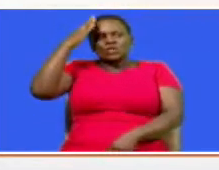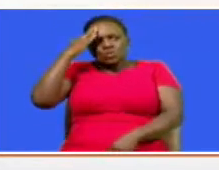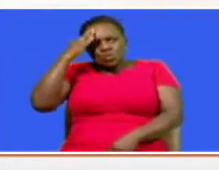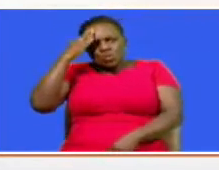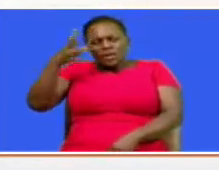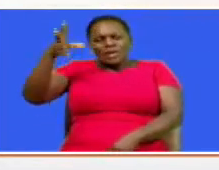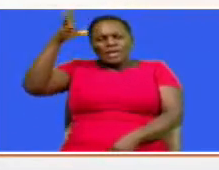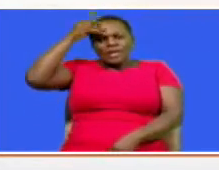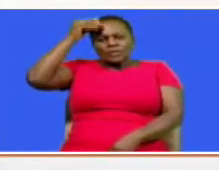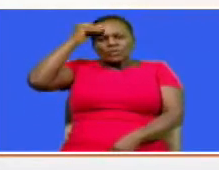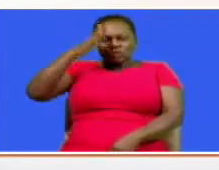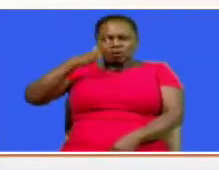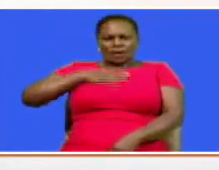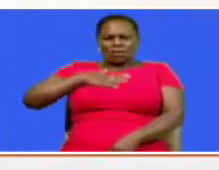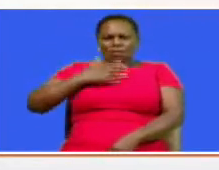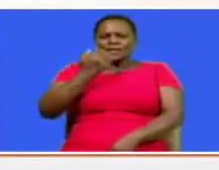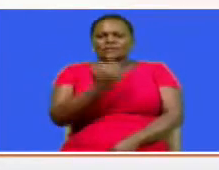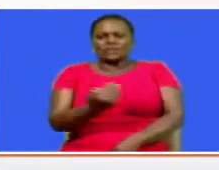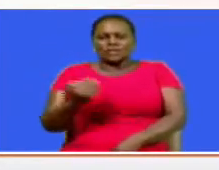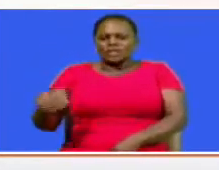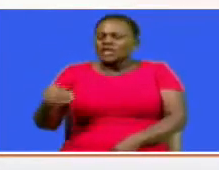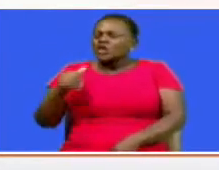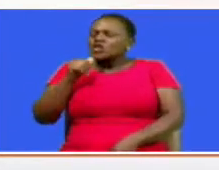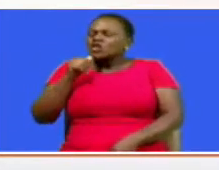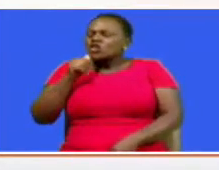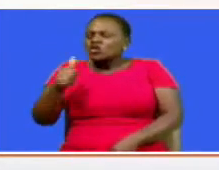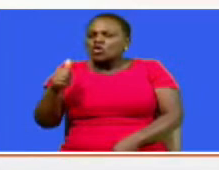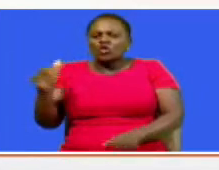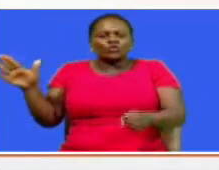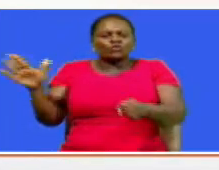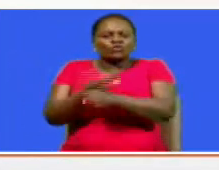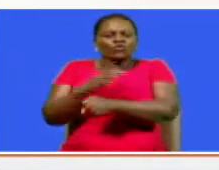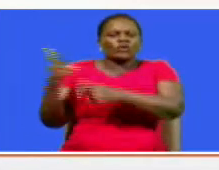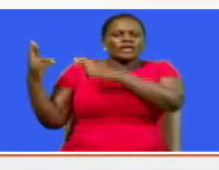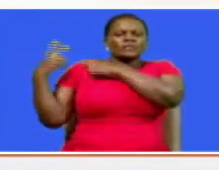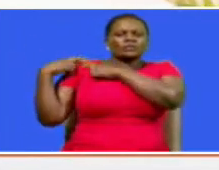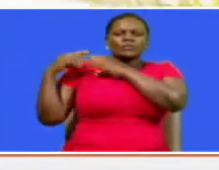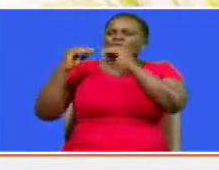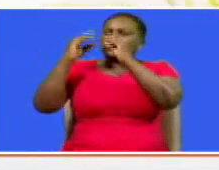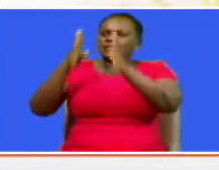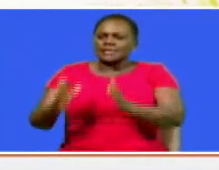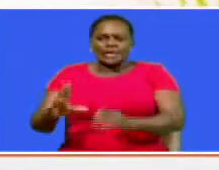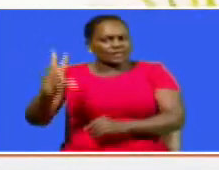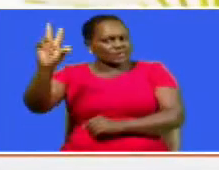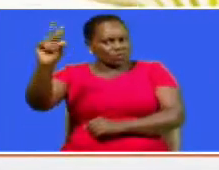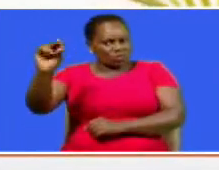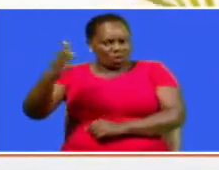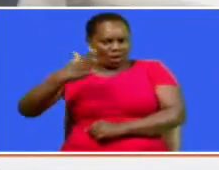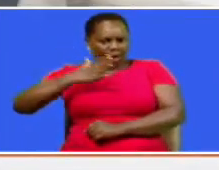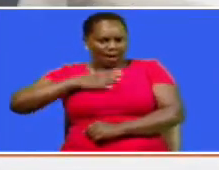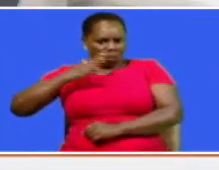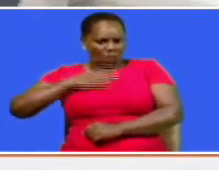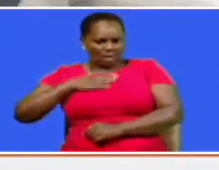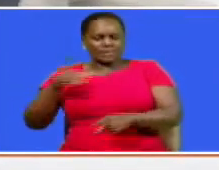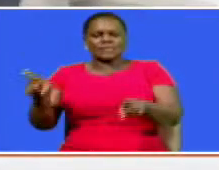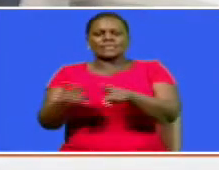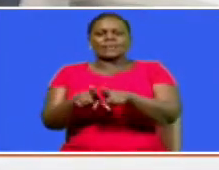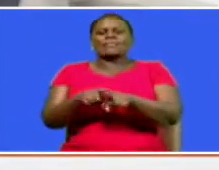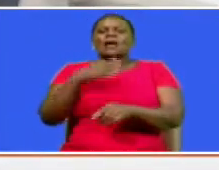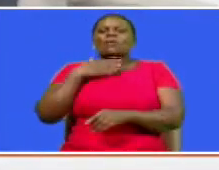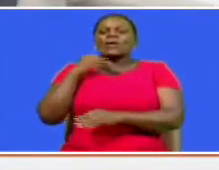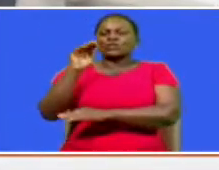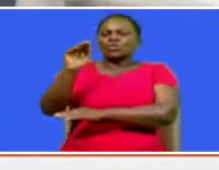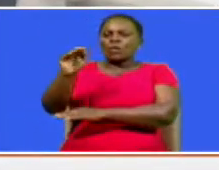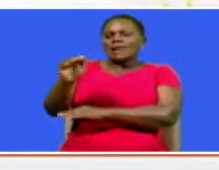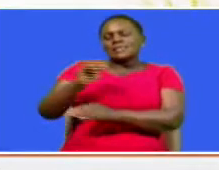the education of our children is not the entire responsibility of teachers, it is ours as well. I want to